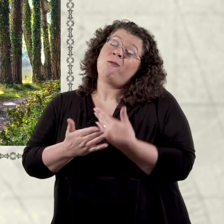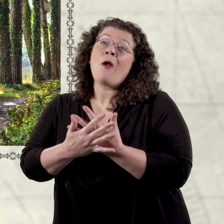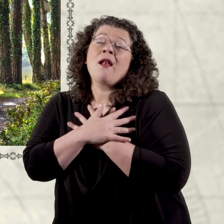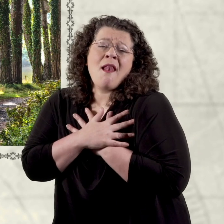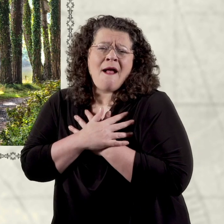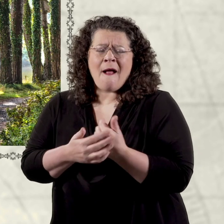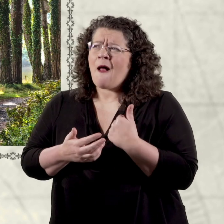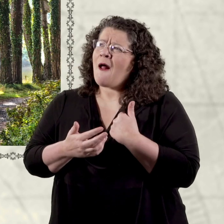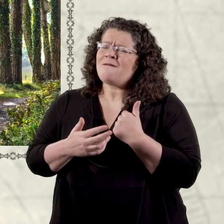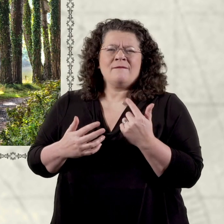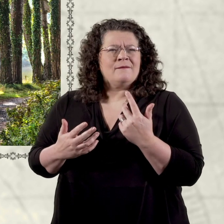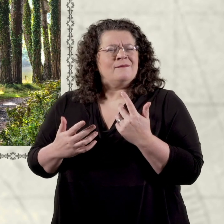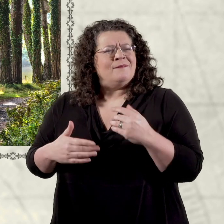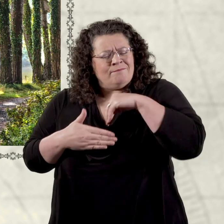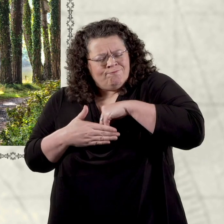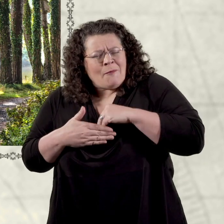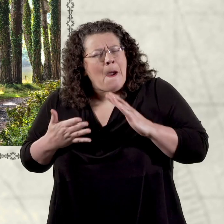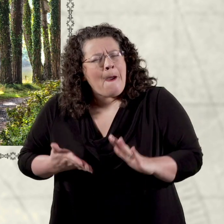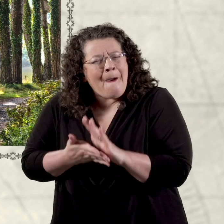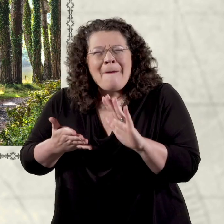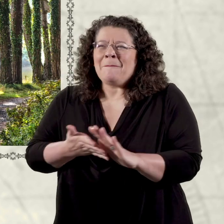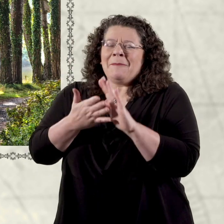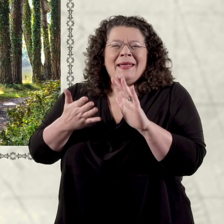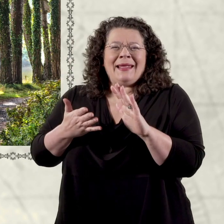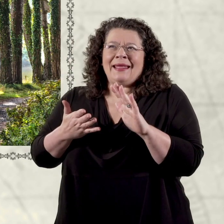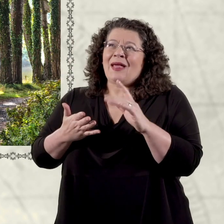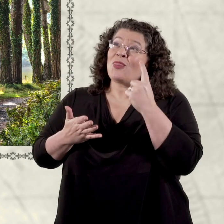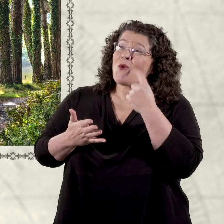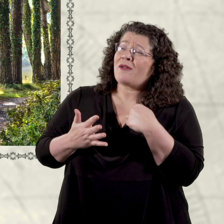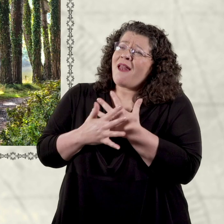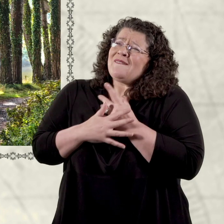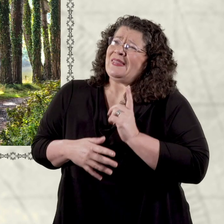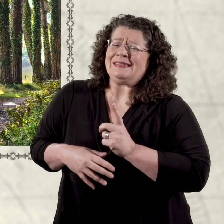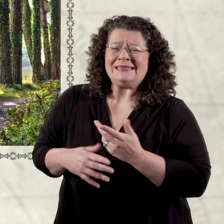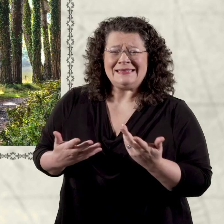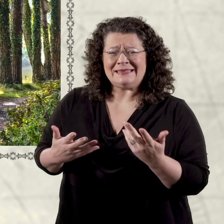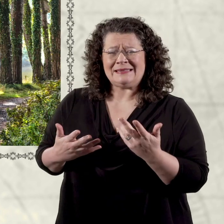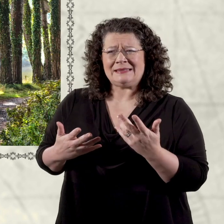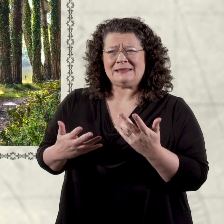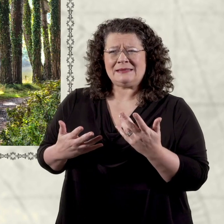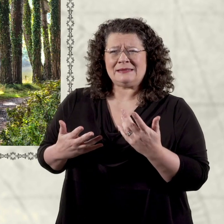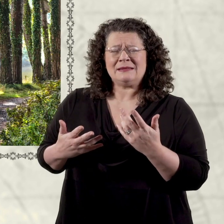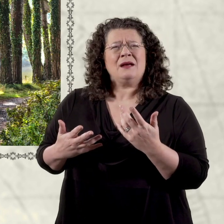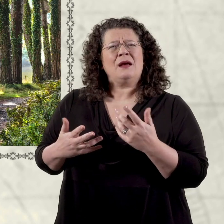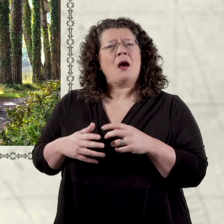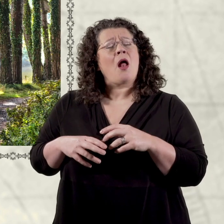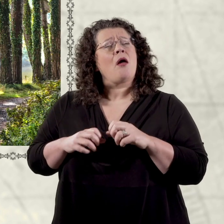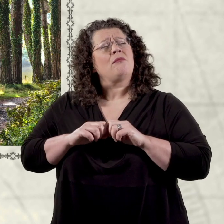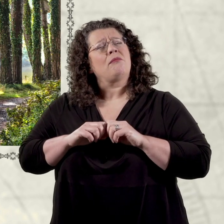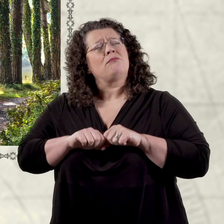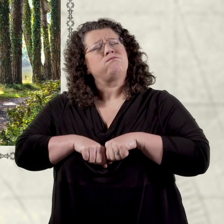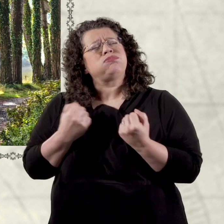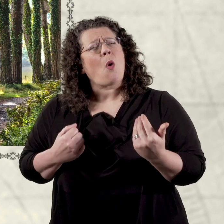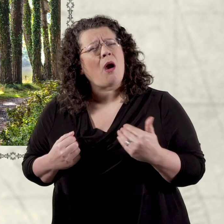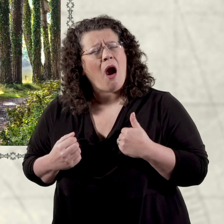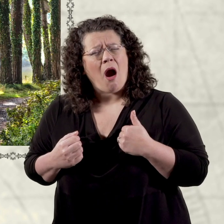and energized I felt when I thought I was in love. And then I thought about how sad I was when I